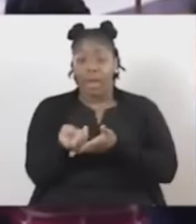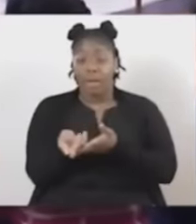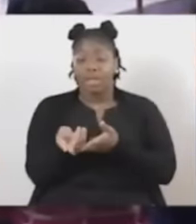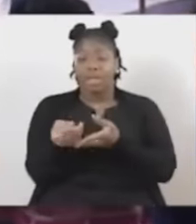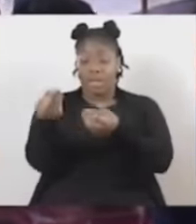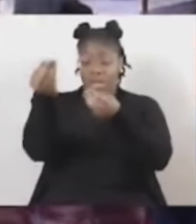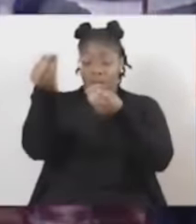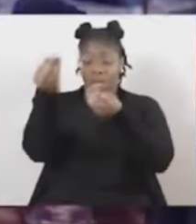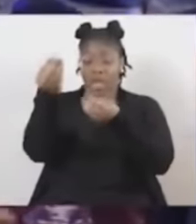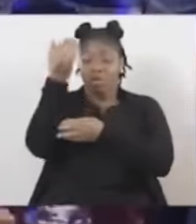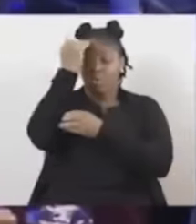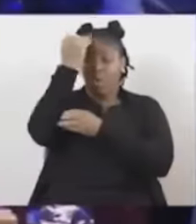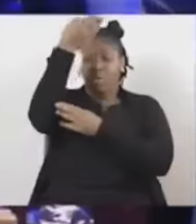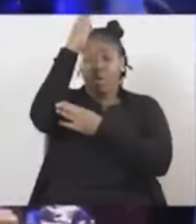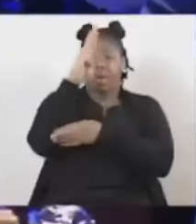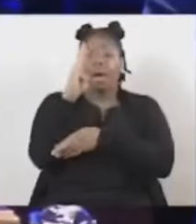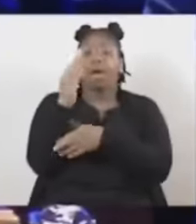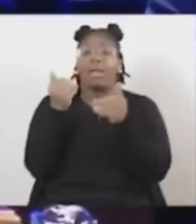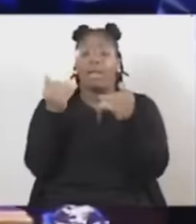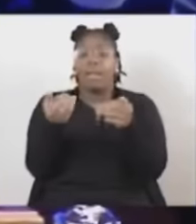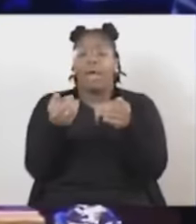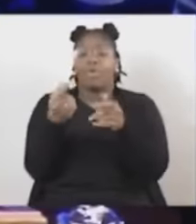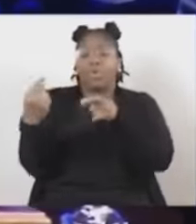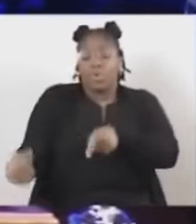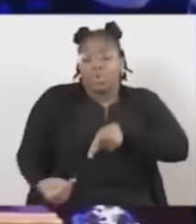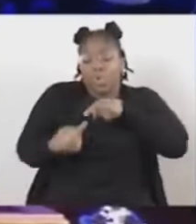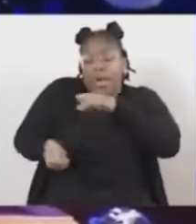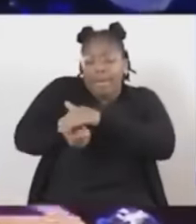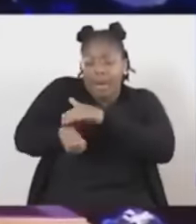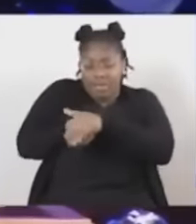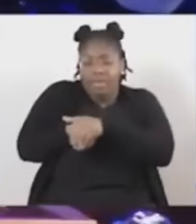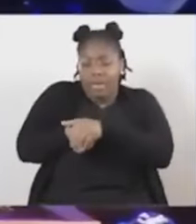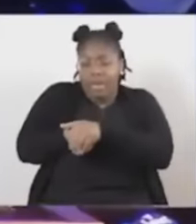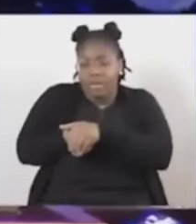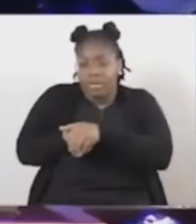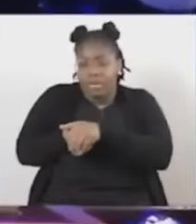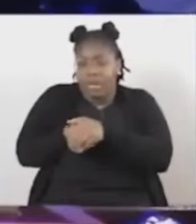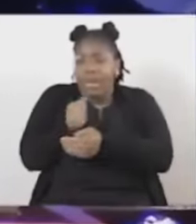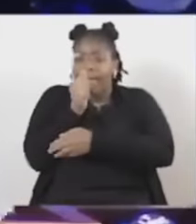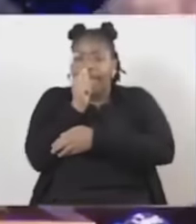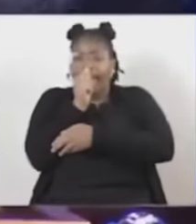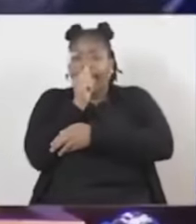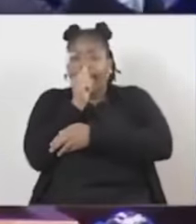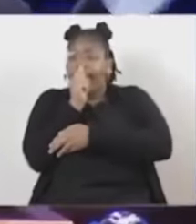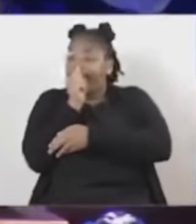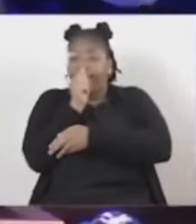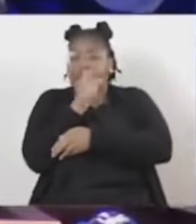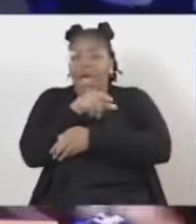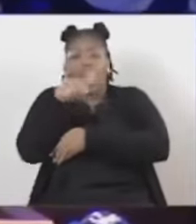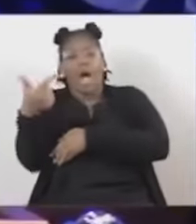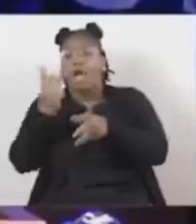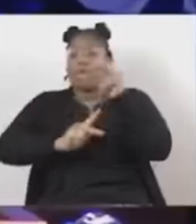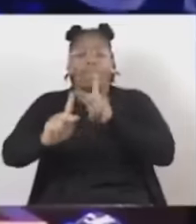that God let you fall apart when nobody was looking, and God let it fall apart when nobody could be